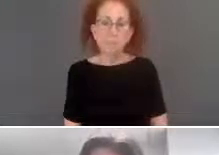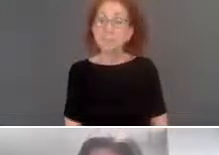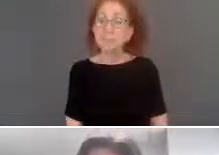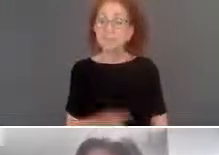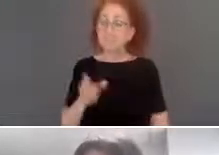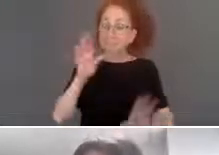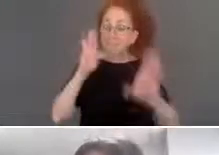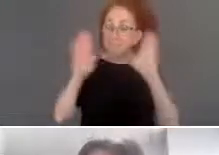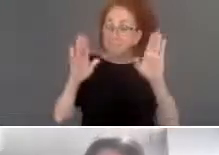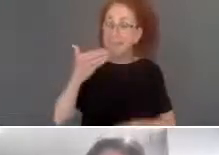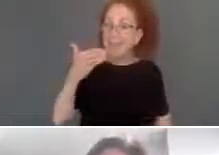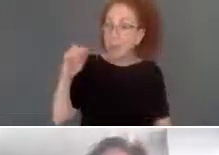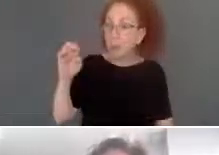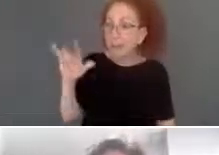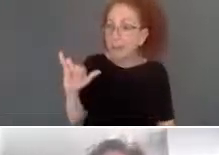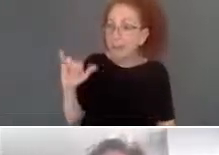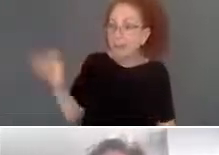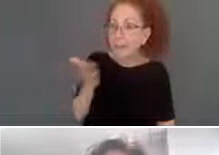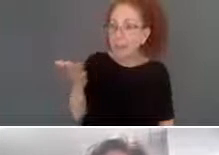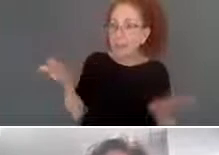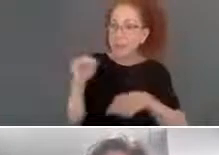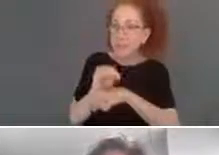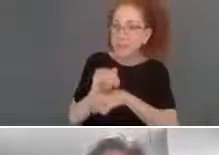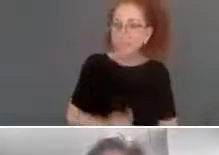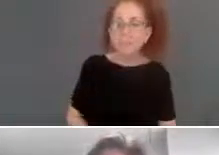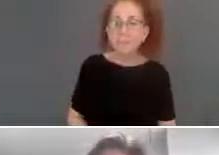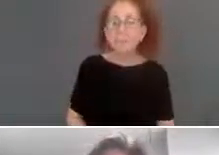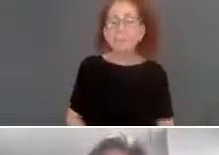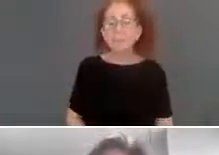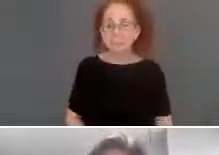Hello, and thank you, Emily, for having me today. I'm